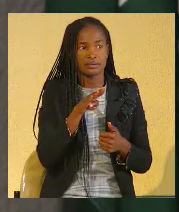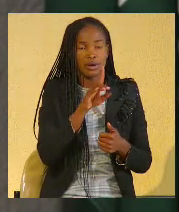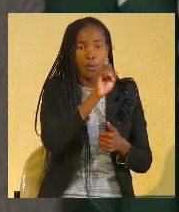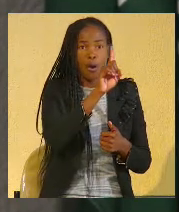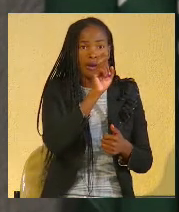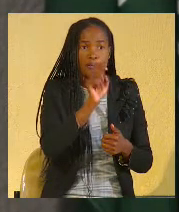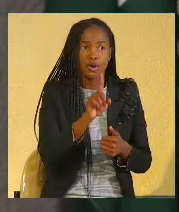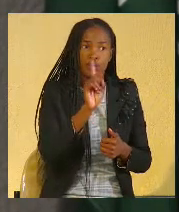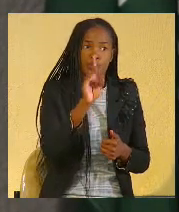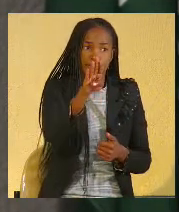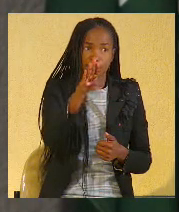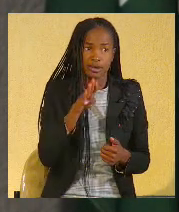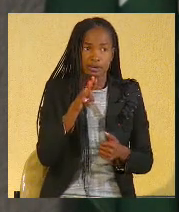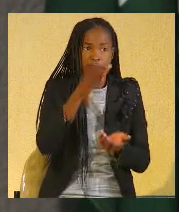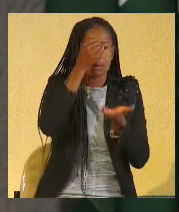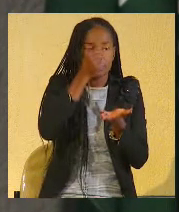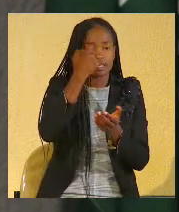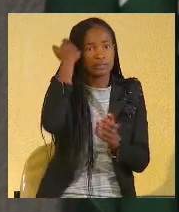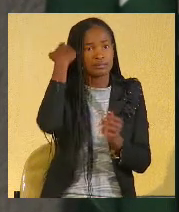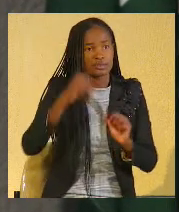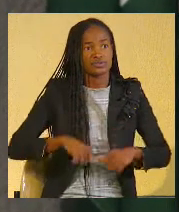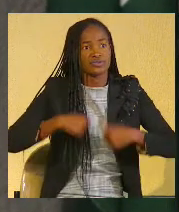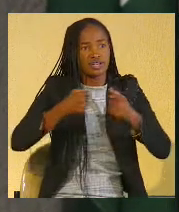1.1 billion. Now,